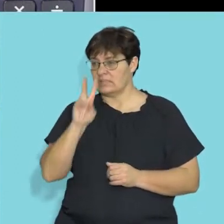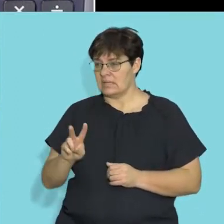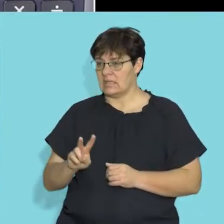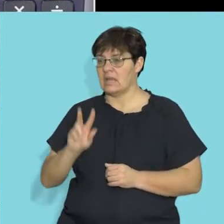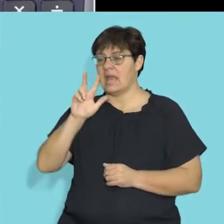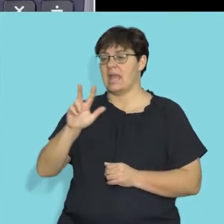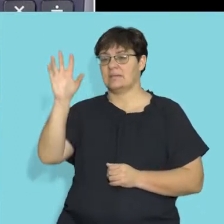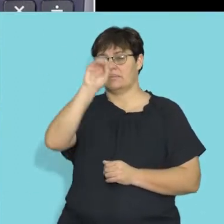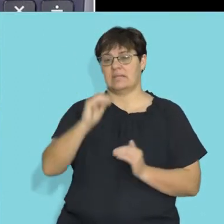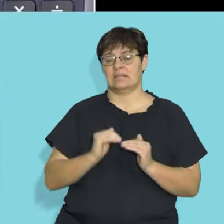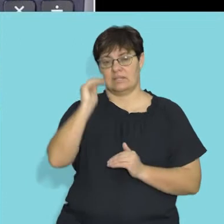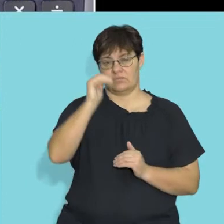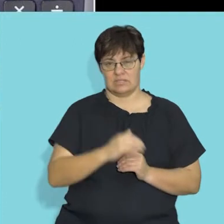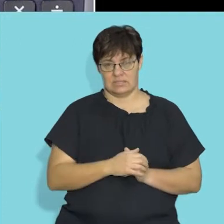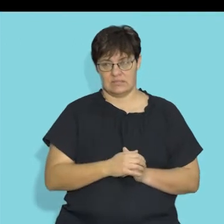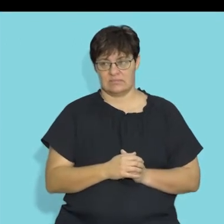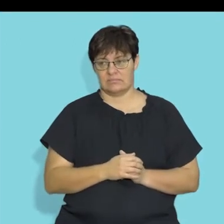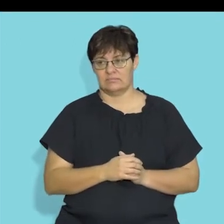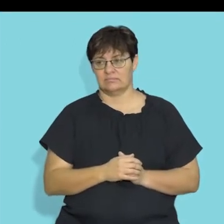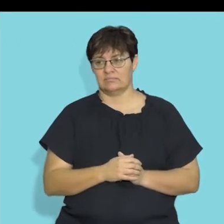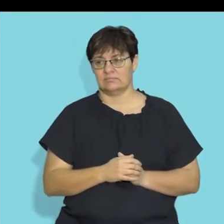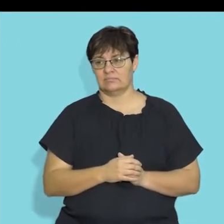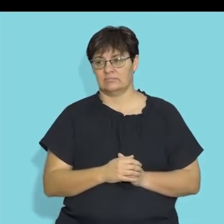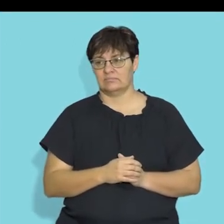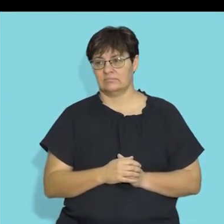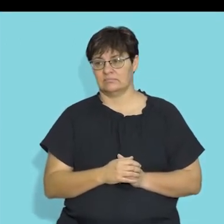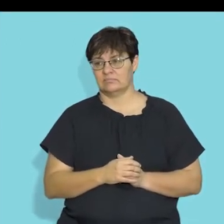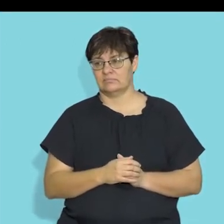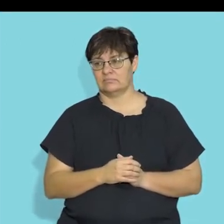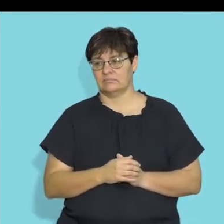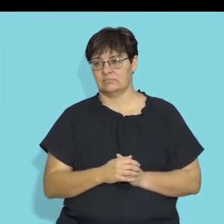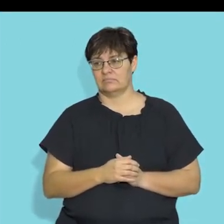9850, and clearly you can see you're getting an 8% increase.